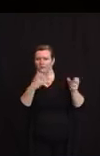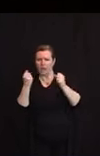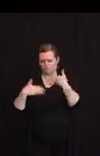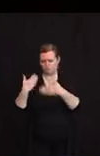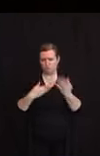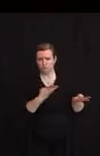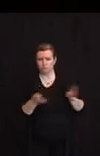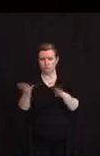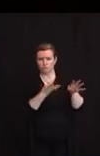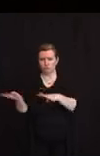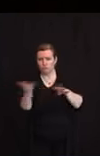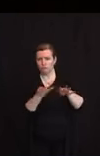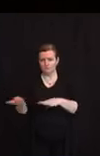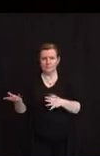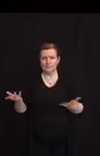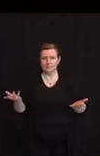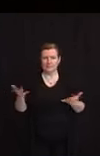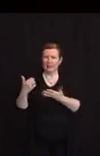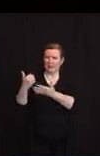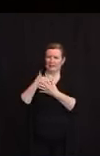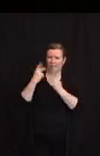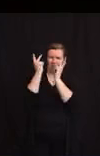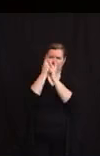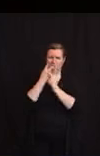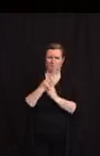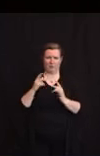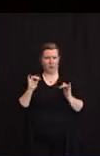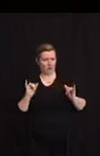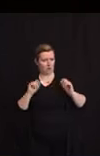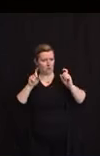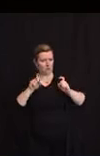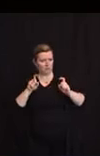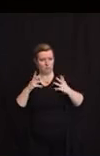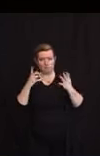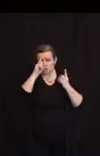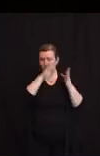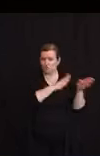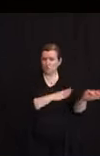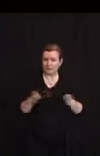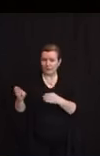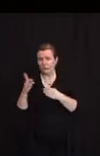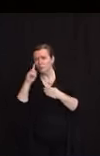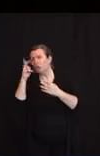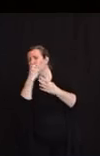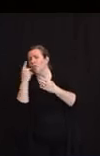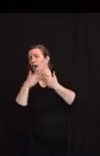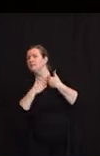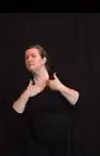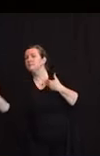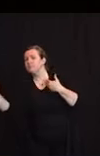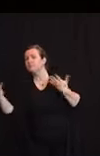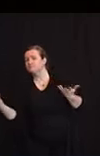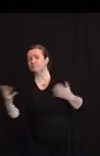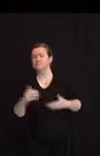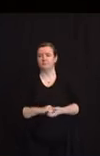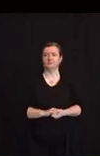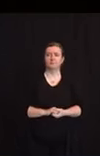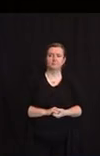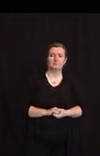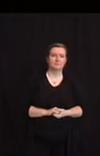context of what makes sense as far as, what the testing strategy might be. It's more difficult, for example, if you